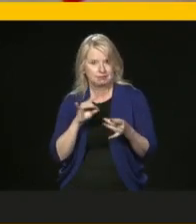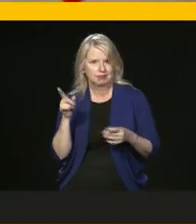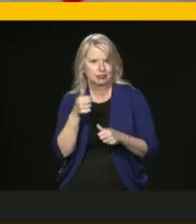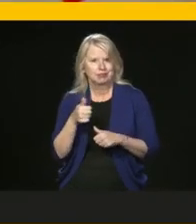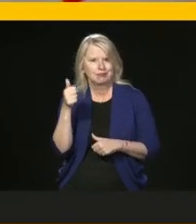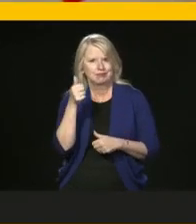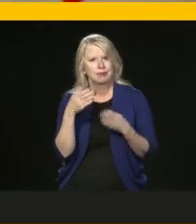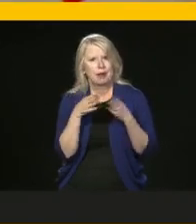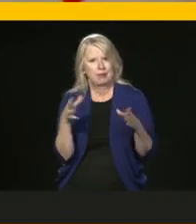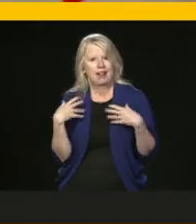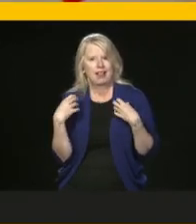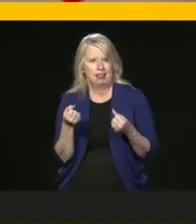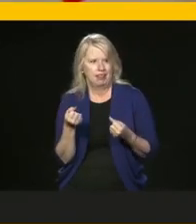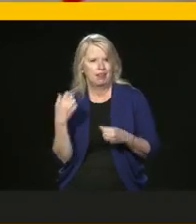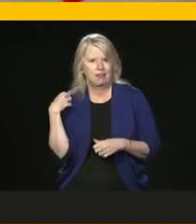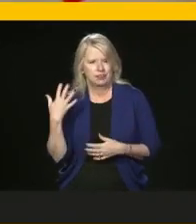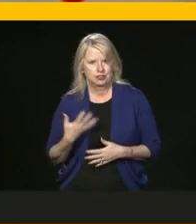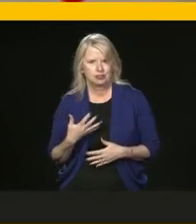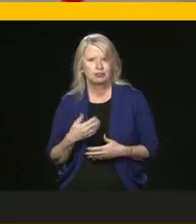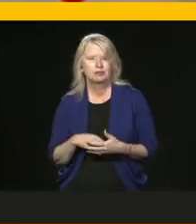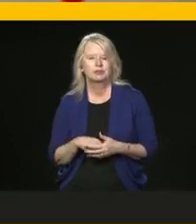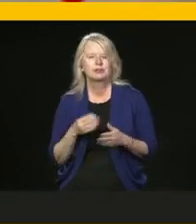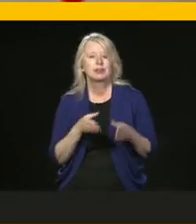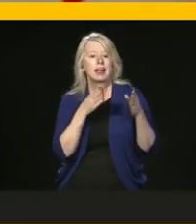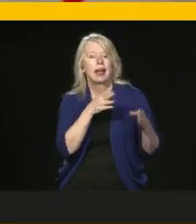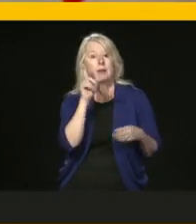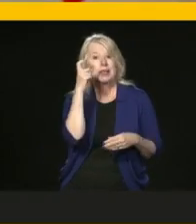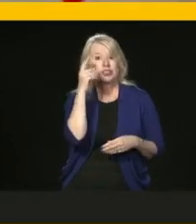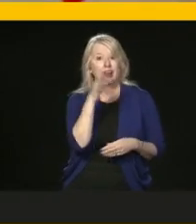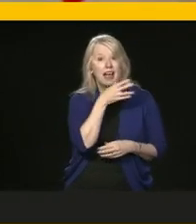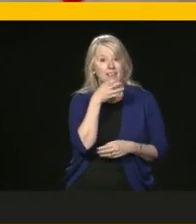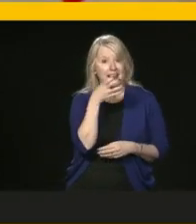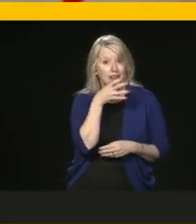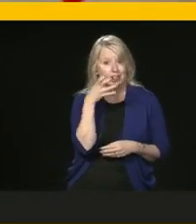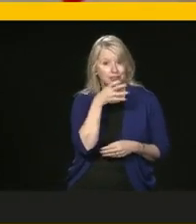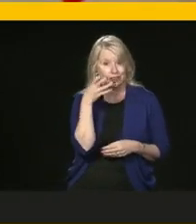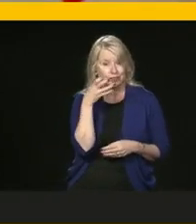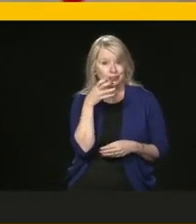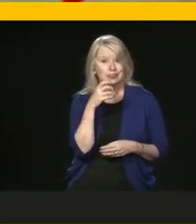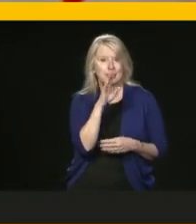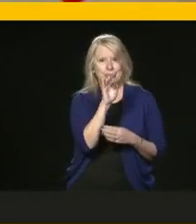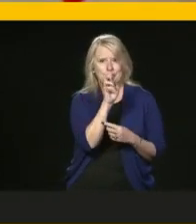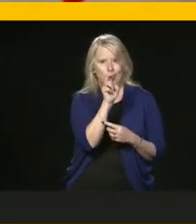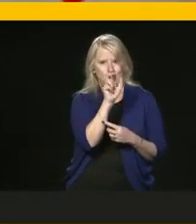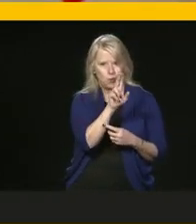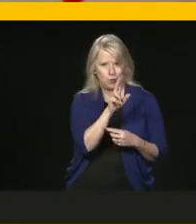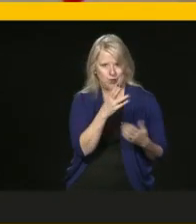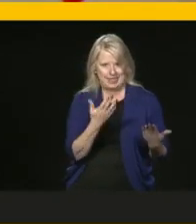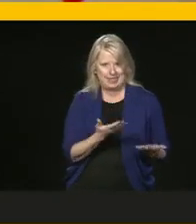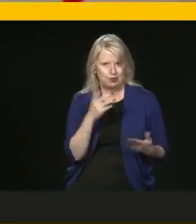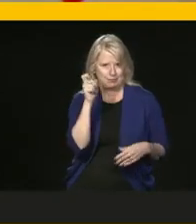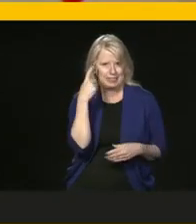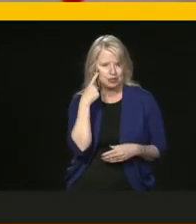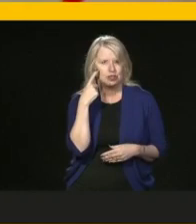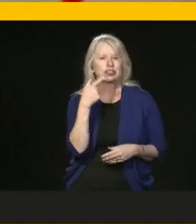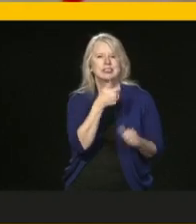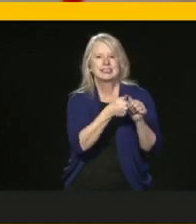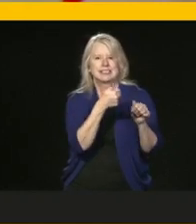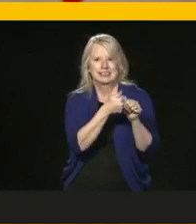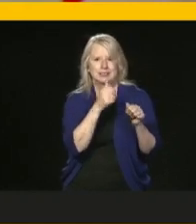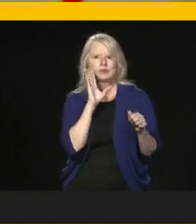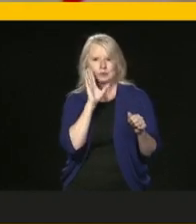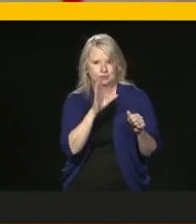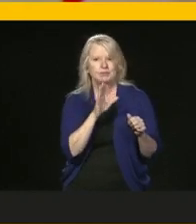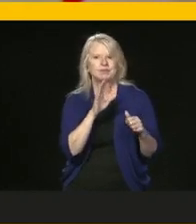et de l'Agroalimentaire, Marie-Claude Bibeau, who will be talking about support for our farmers